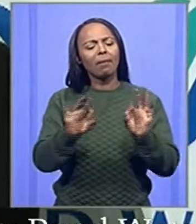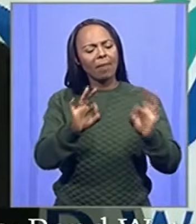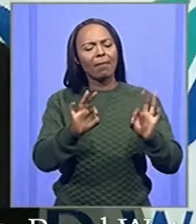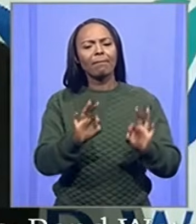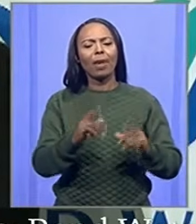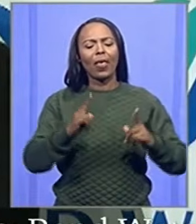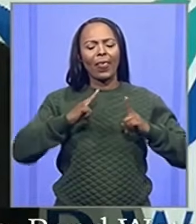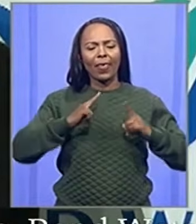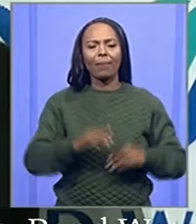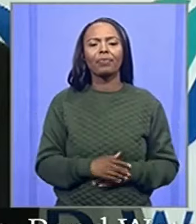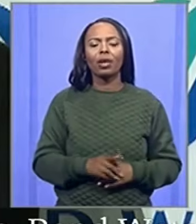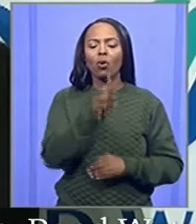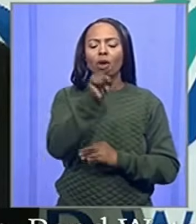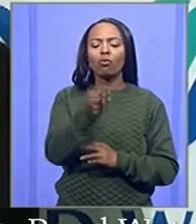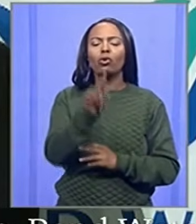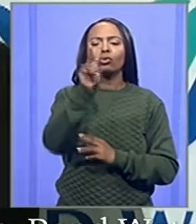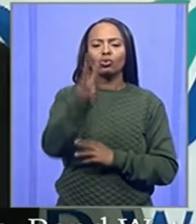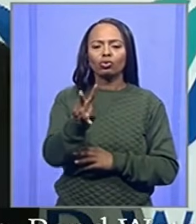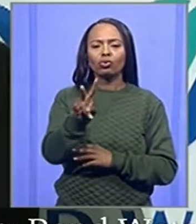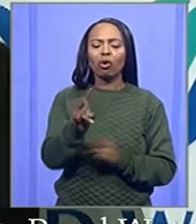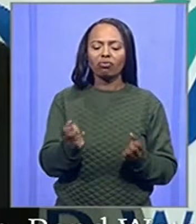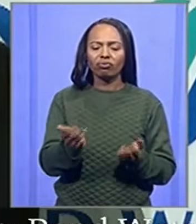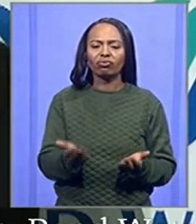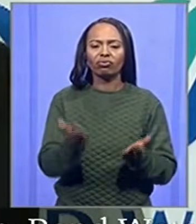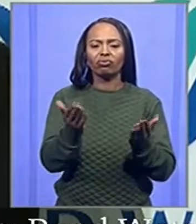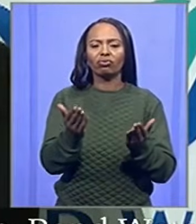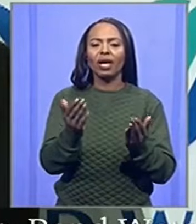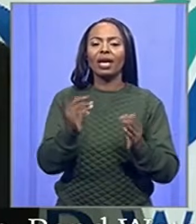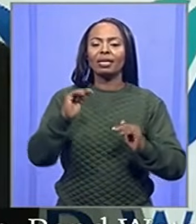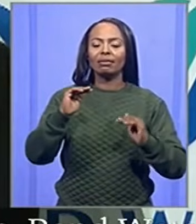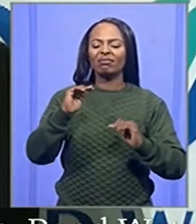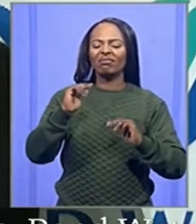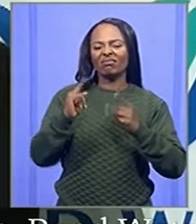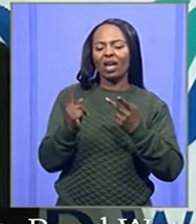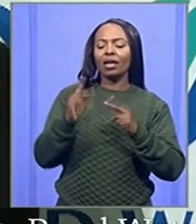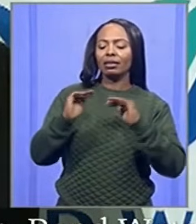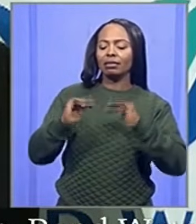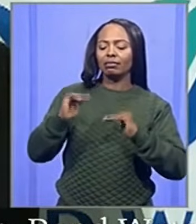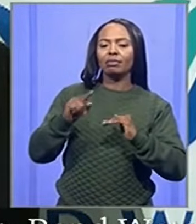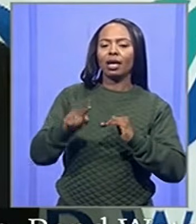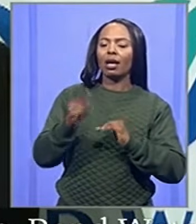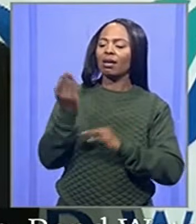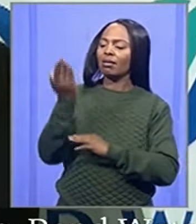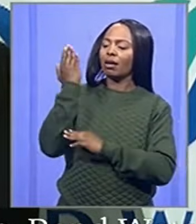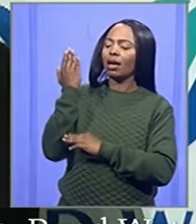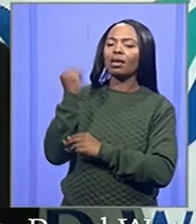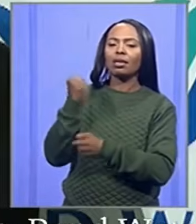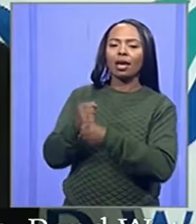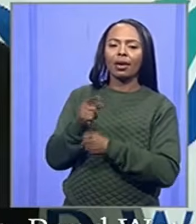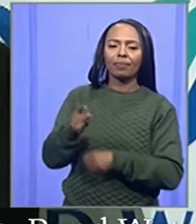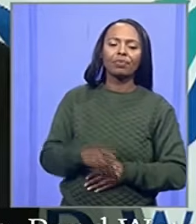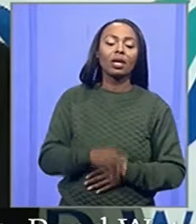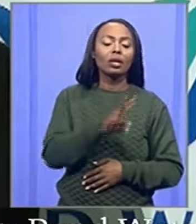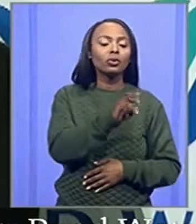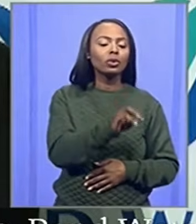about 1.2 relative to the previous years. You'll see relative to